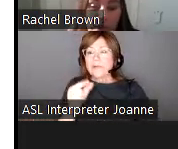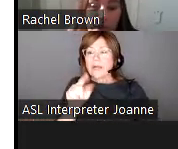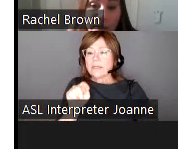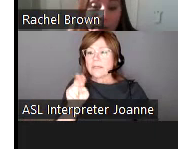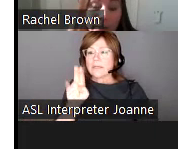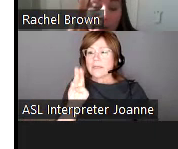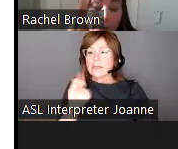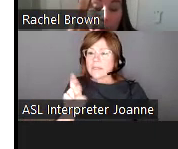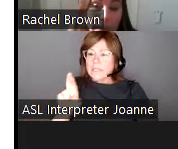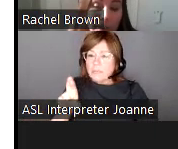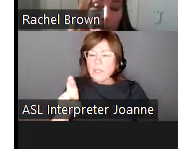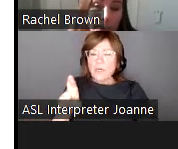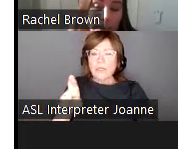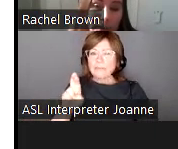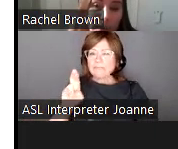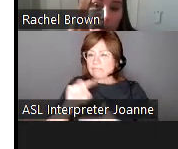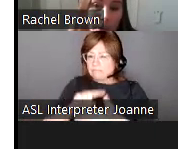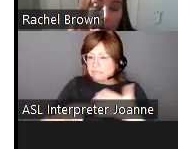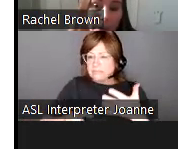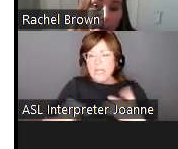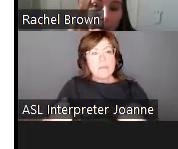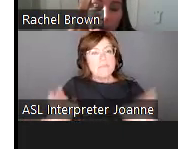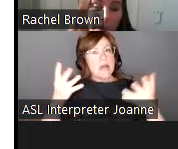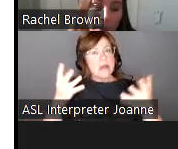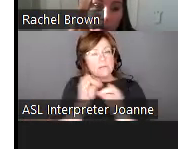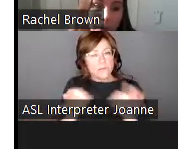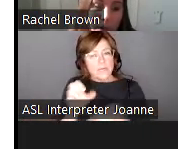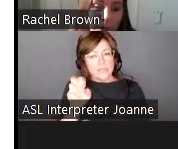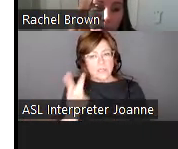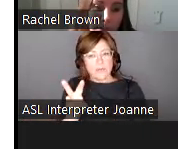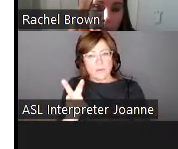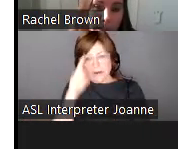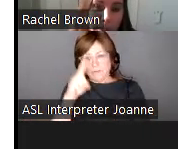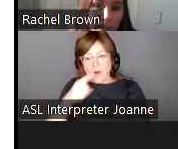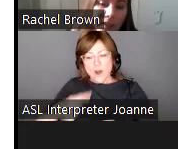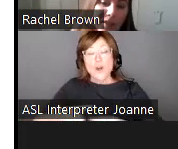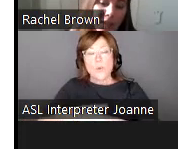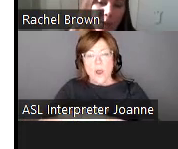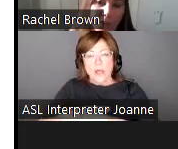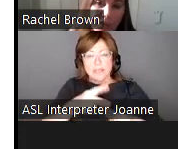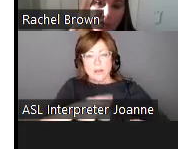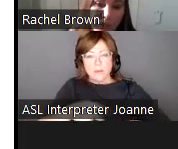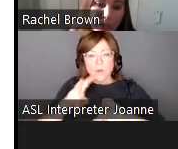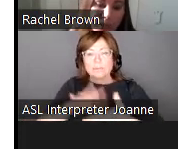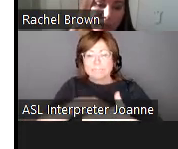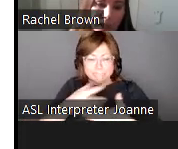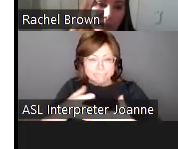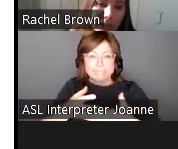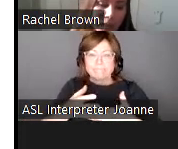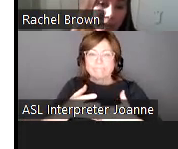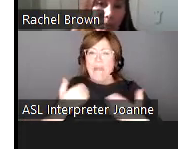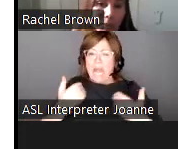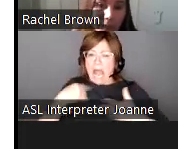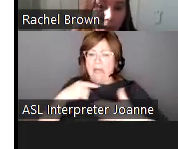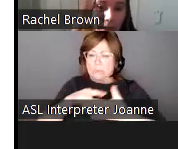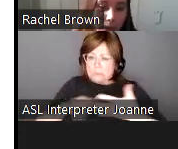There's lots of different free software out there for cross-posting and scheduling and different things like that I